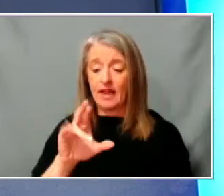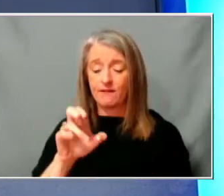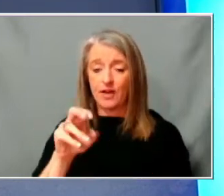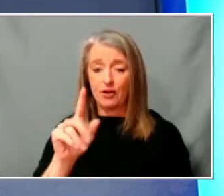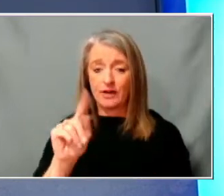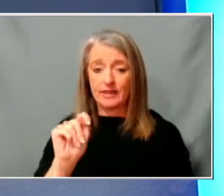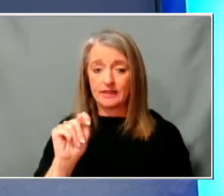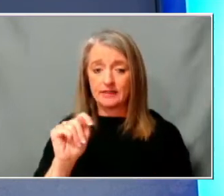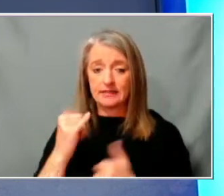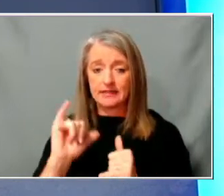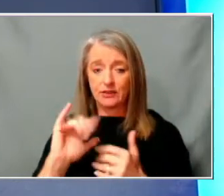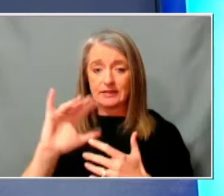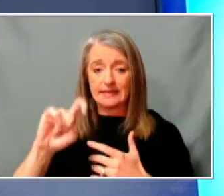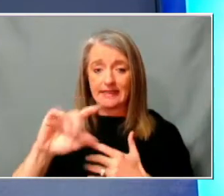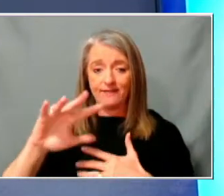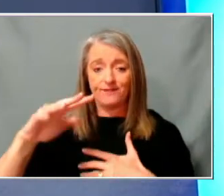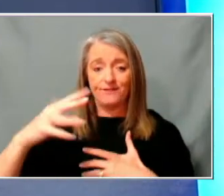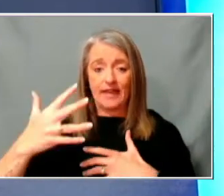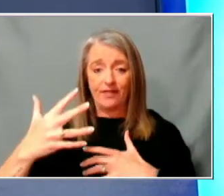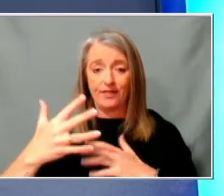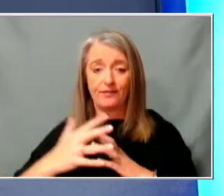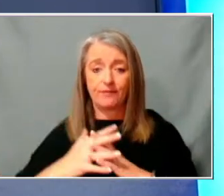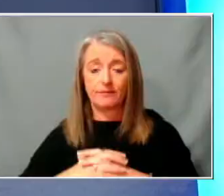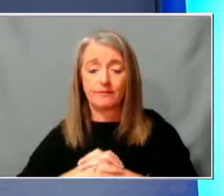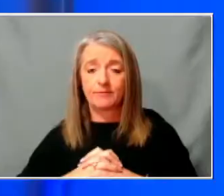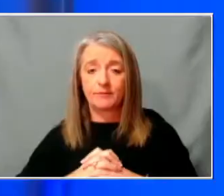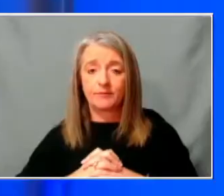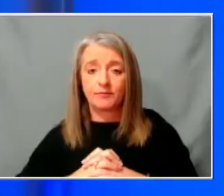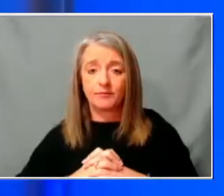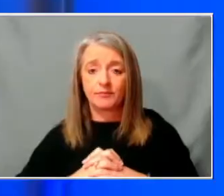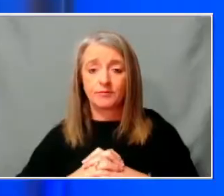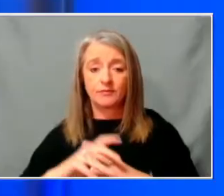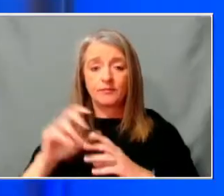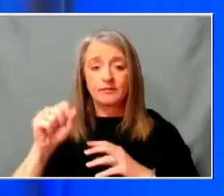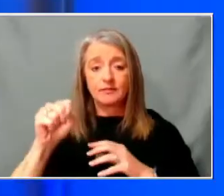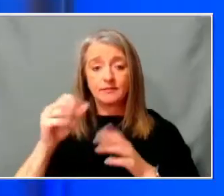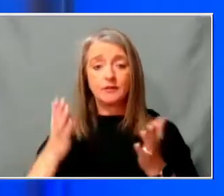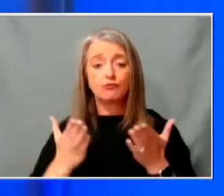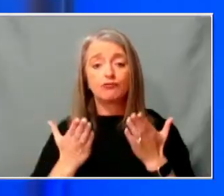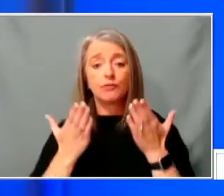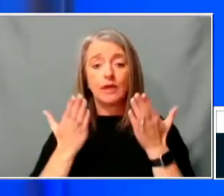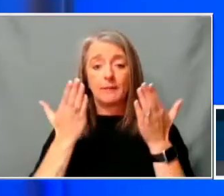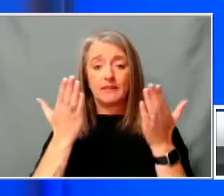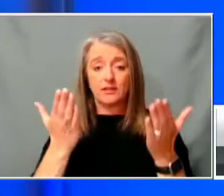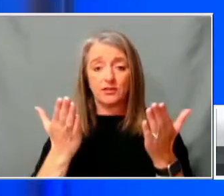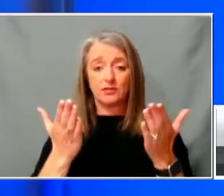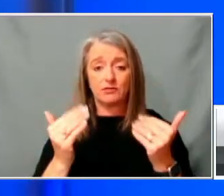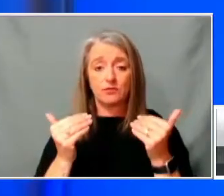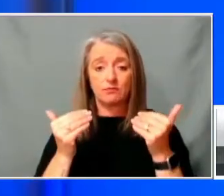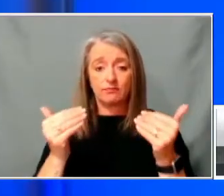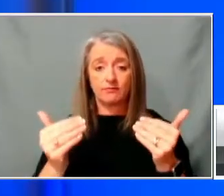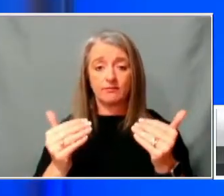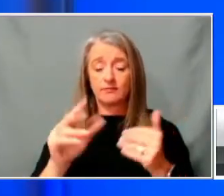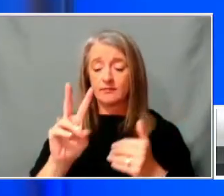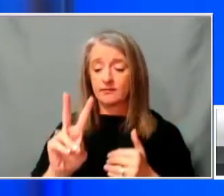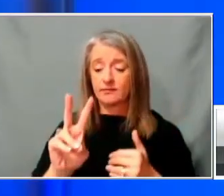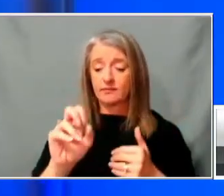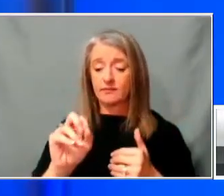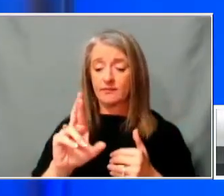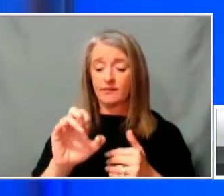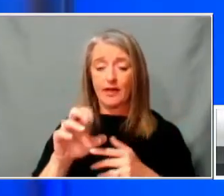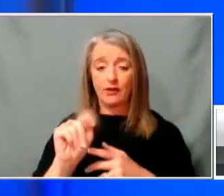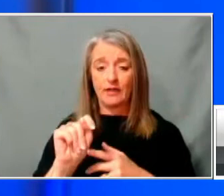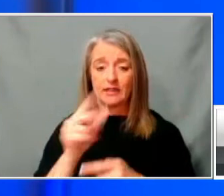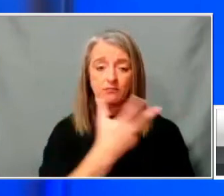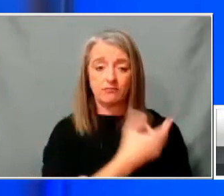still need a 5th? What would you tell Vicki? Yeah, I mean, I think the recommendation is to go ahead and get that dose